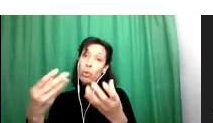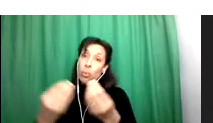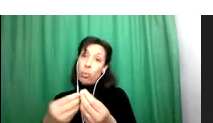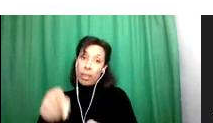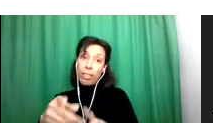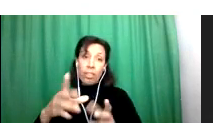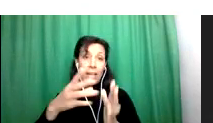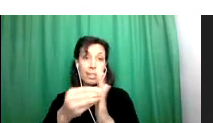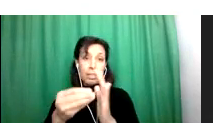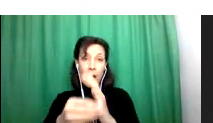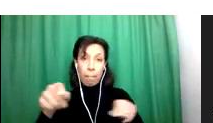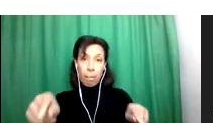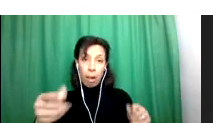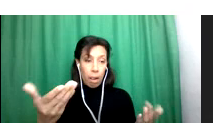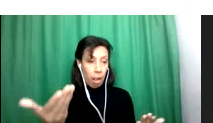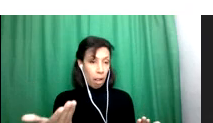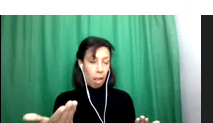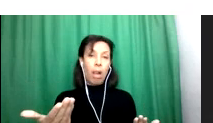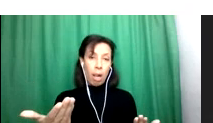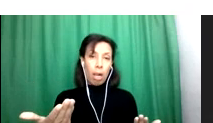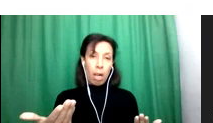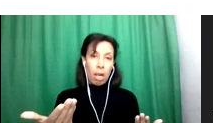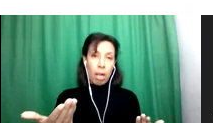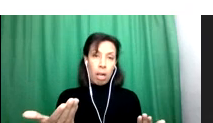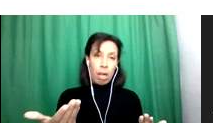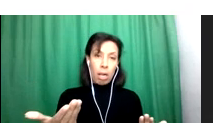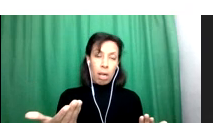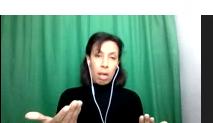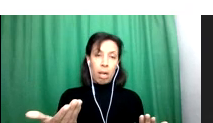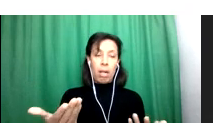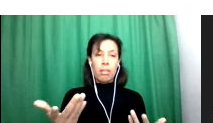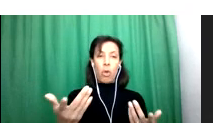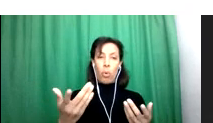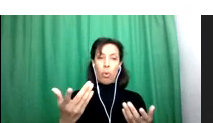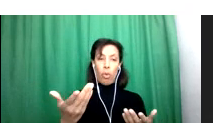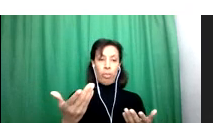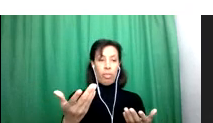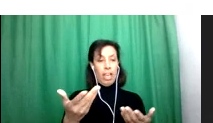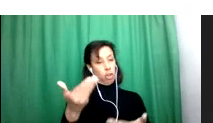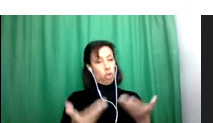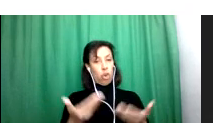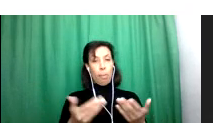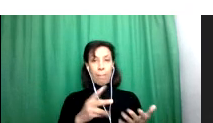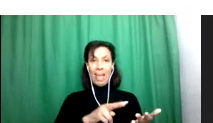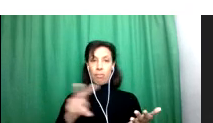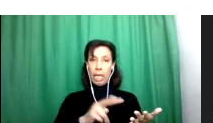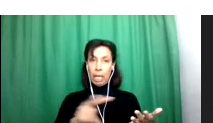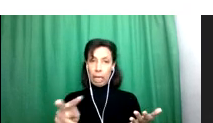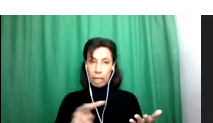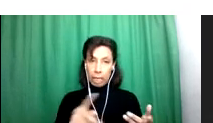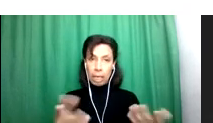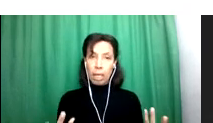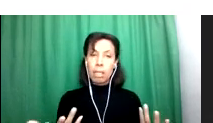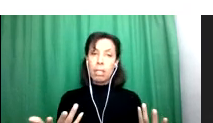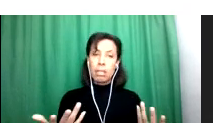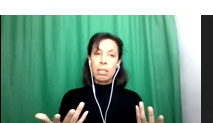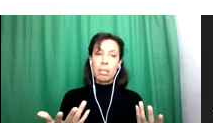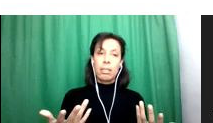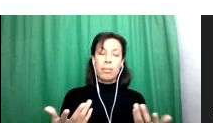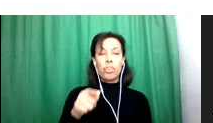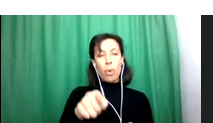them, with their knowledge of assessment practice. And you can see here that this particular